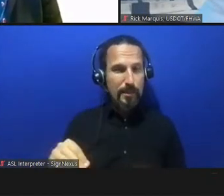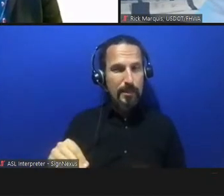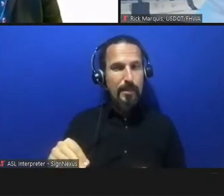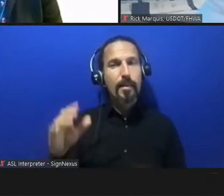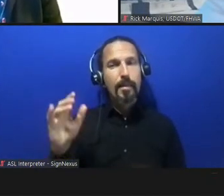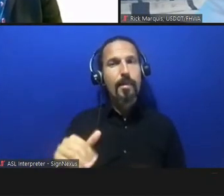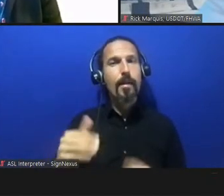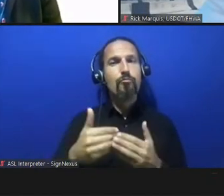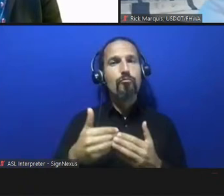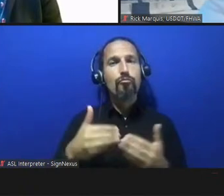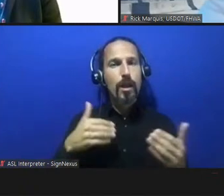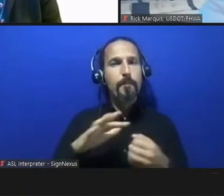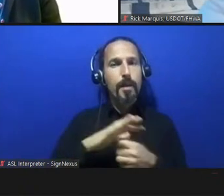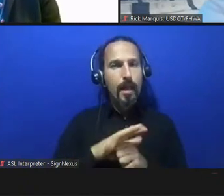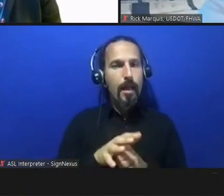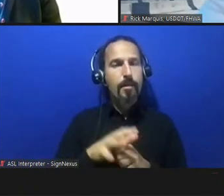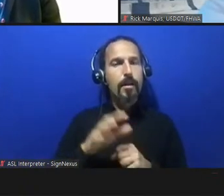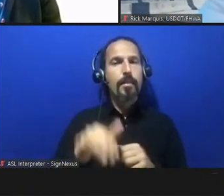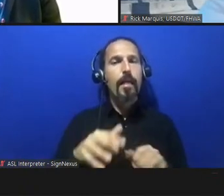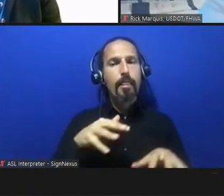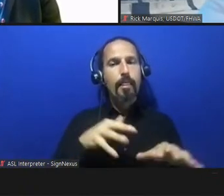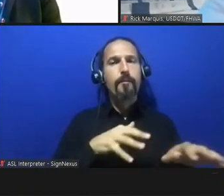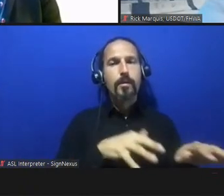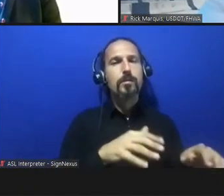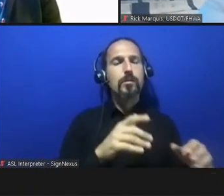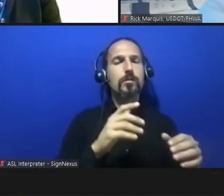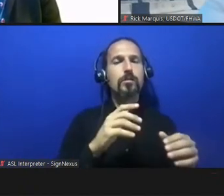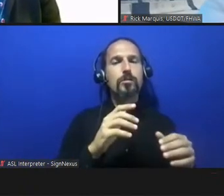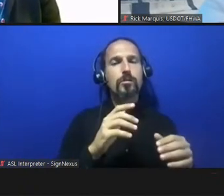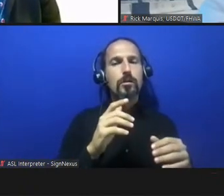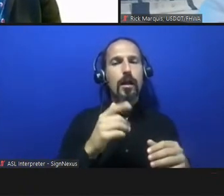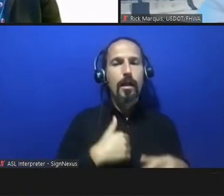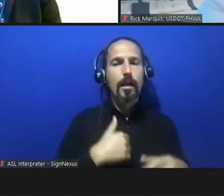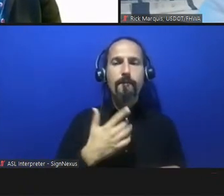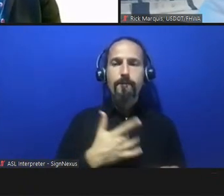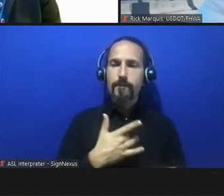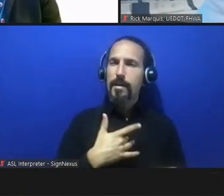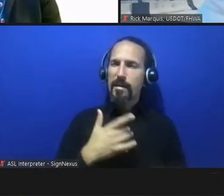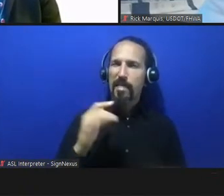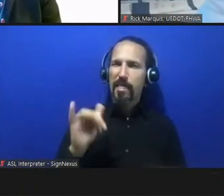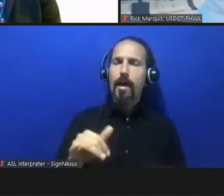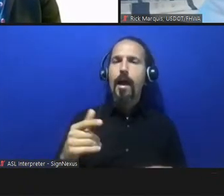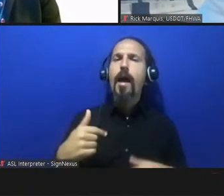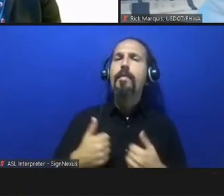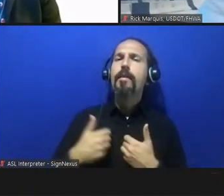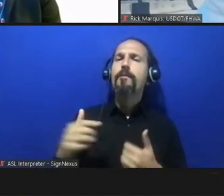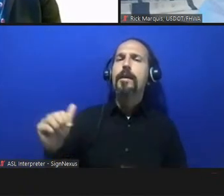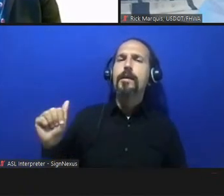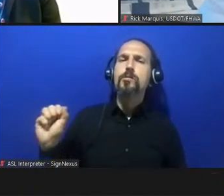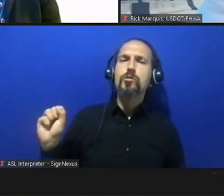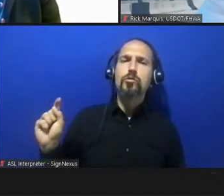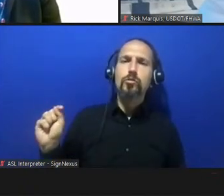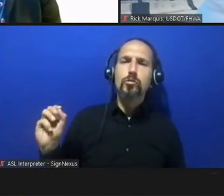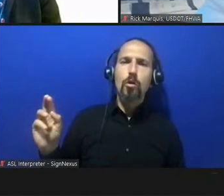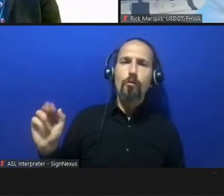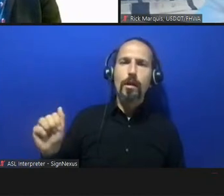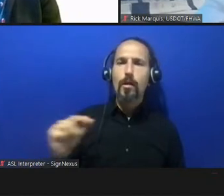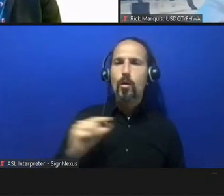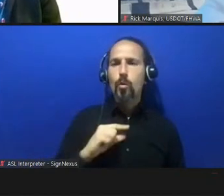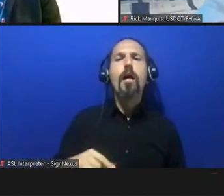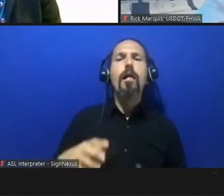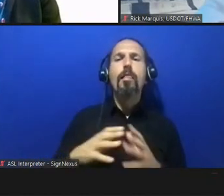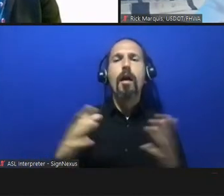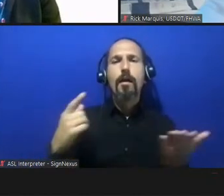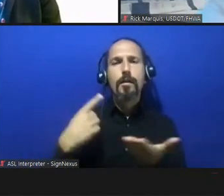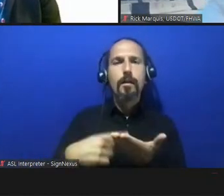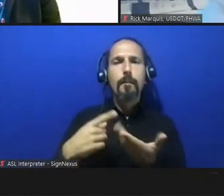pre-penned of pre-pandemic level traffic and that feels about right i do drive into manhattan i live in astoria um there's a lot of conversation here